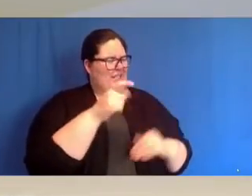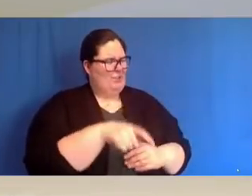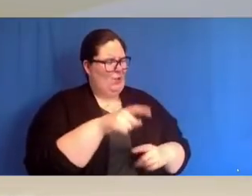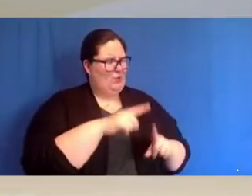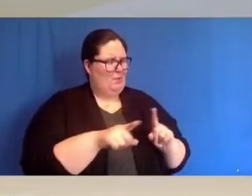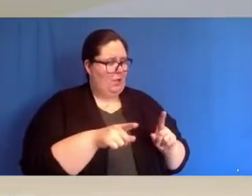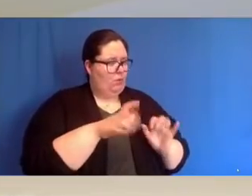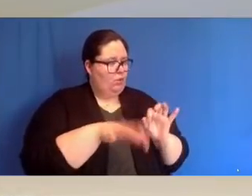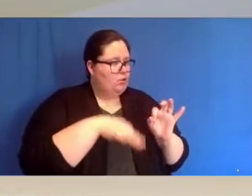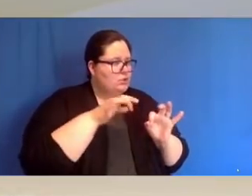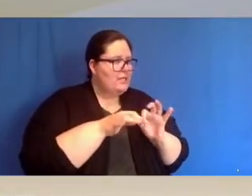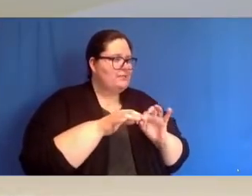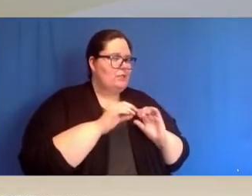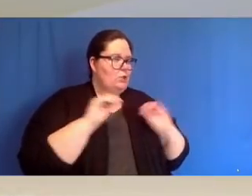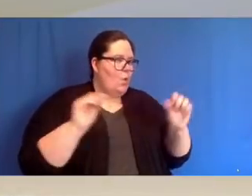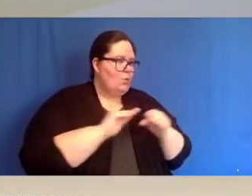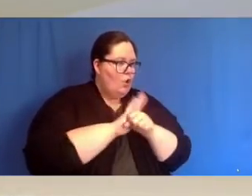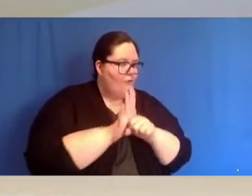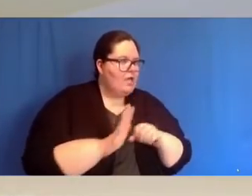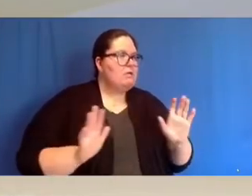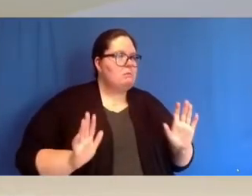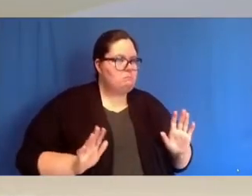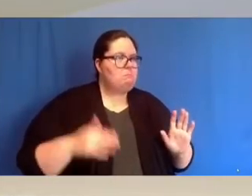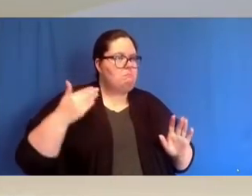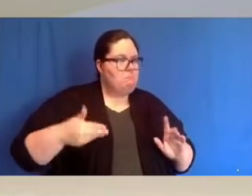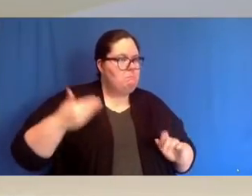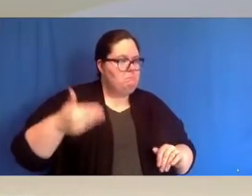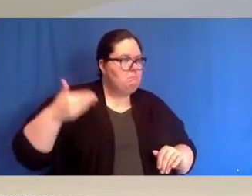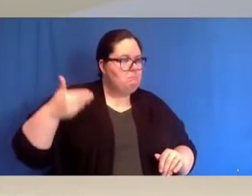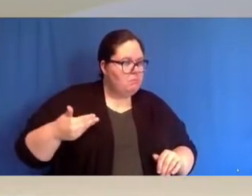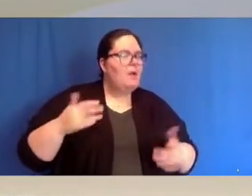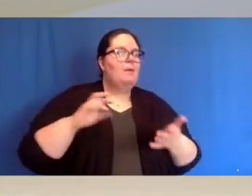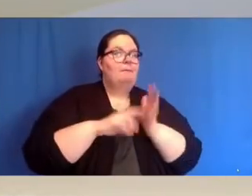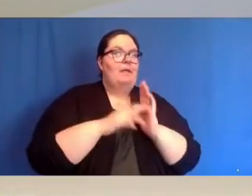contacts, and if we needed to.